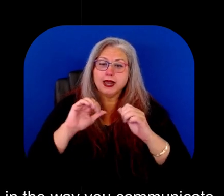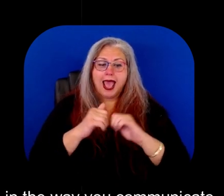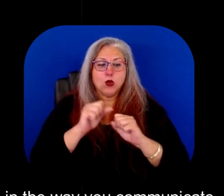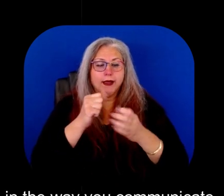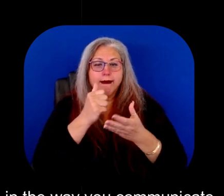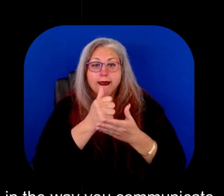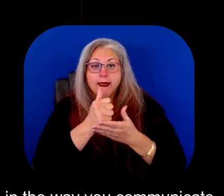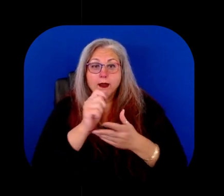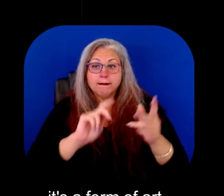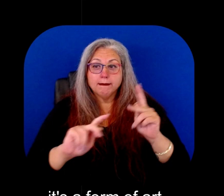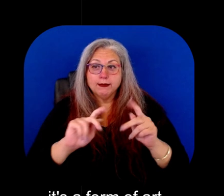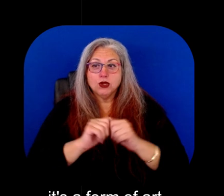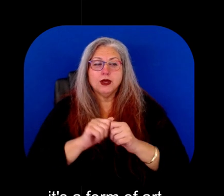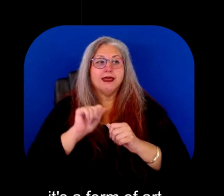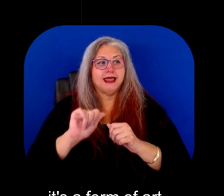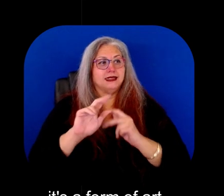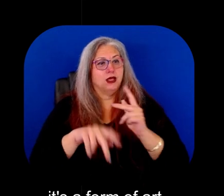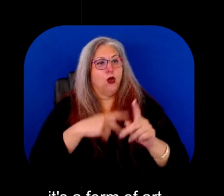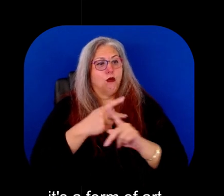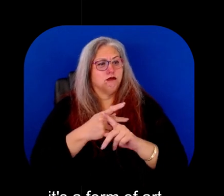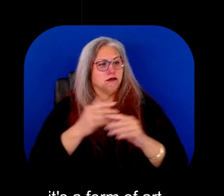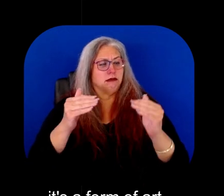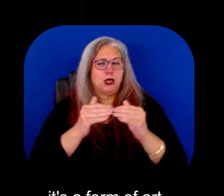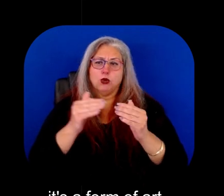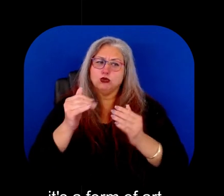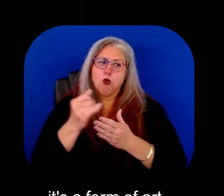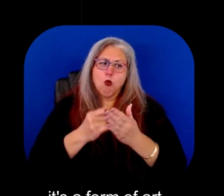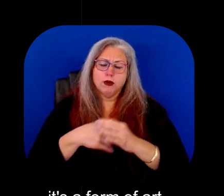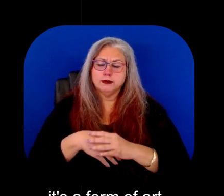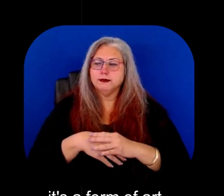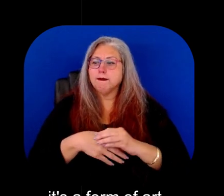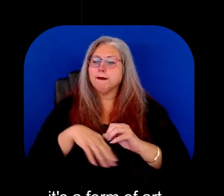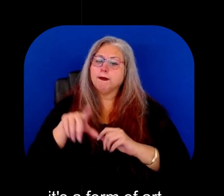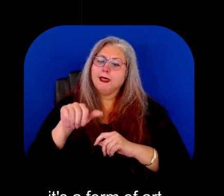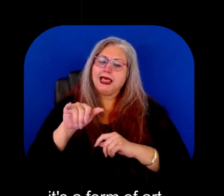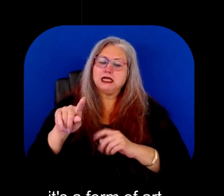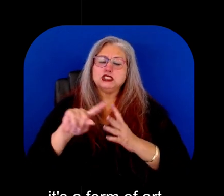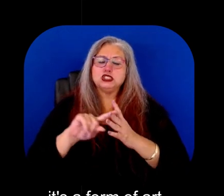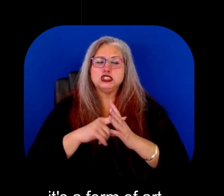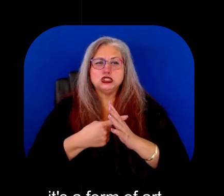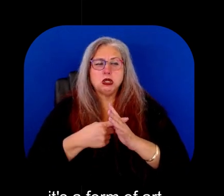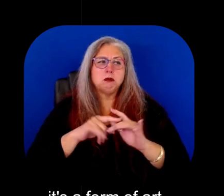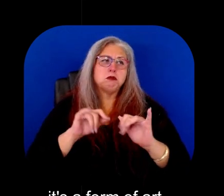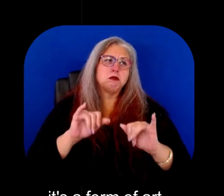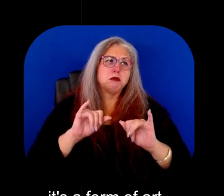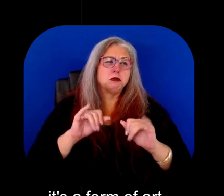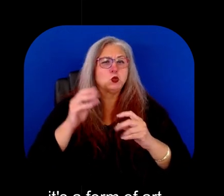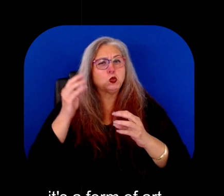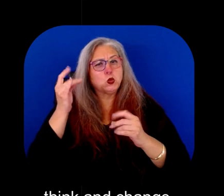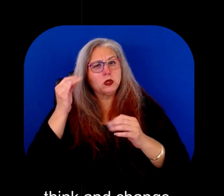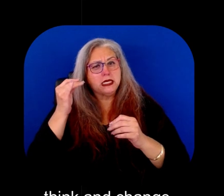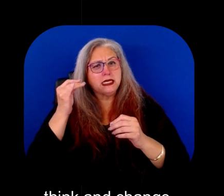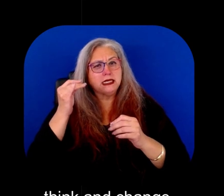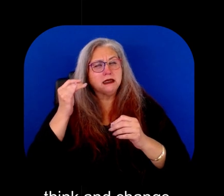help people, it's a form of art. So Leila started to think